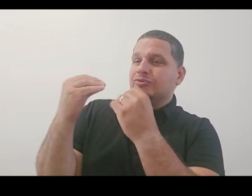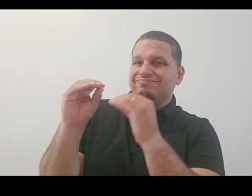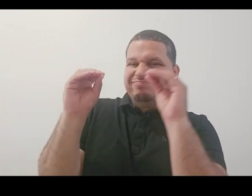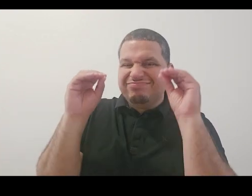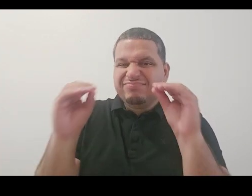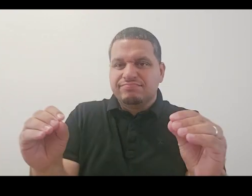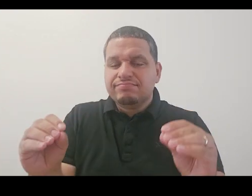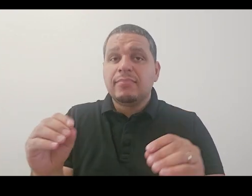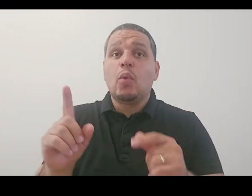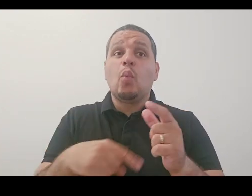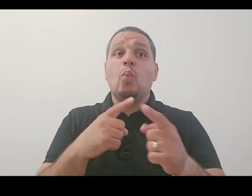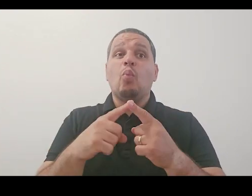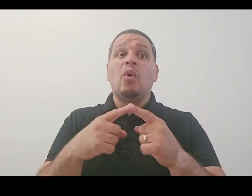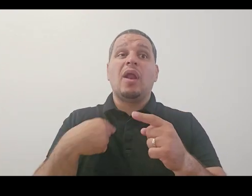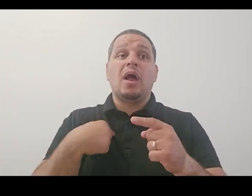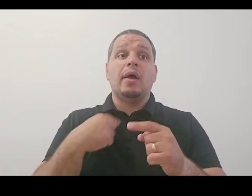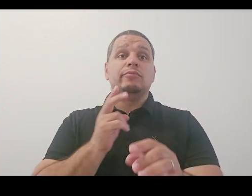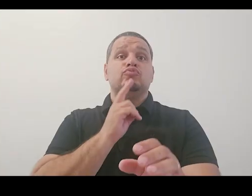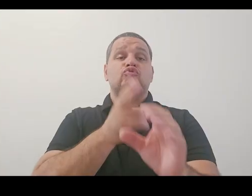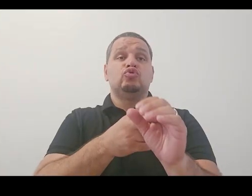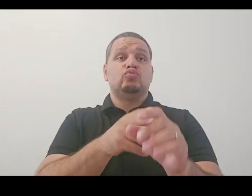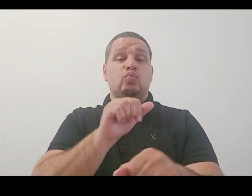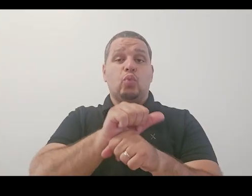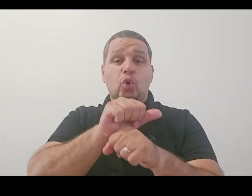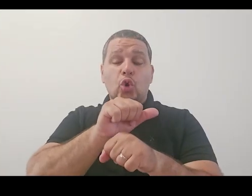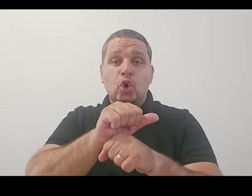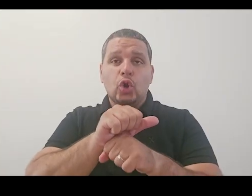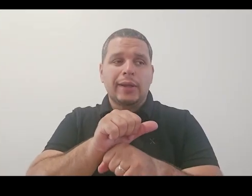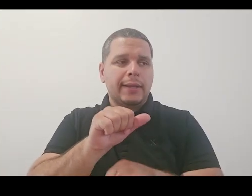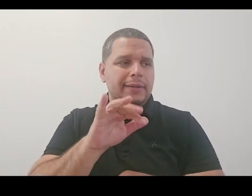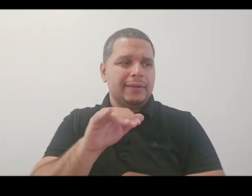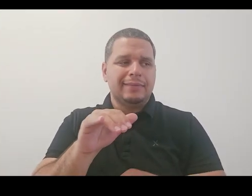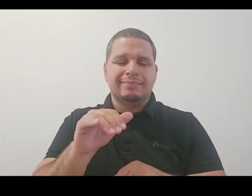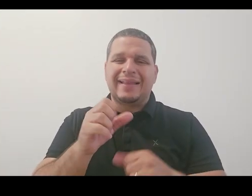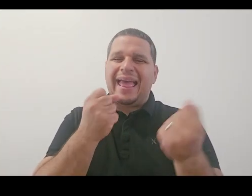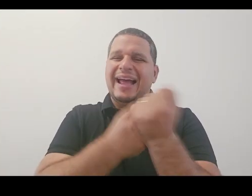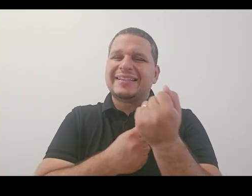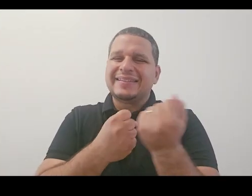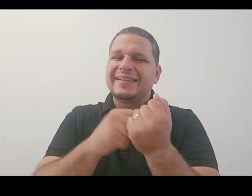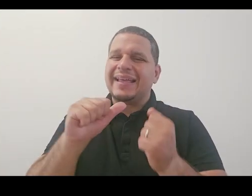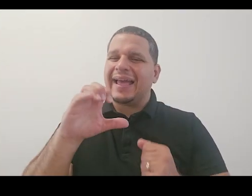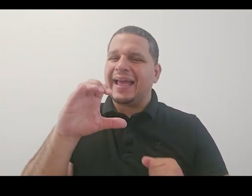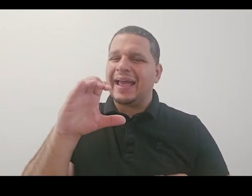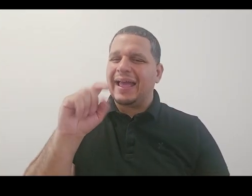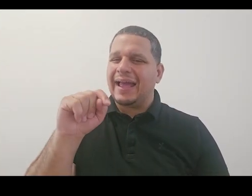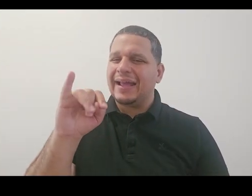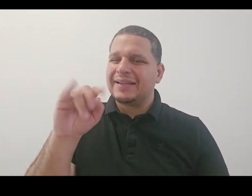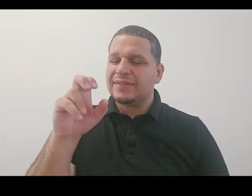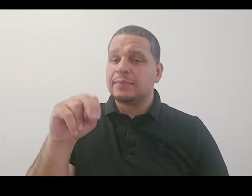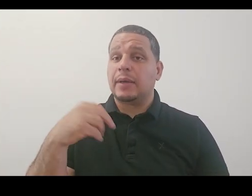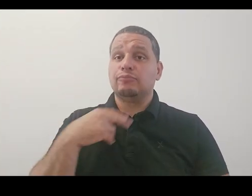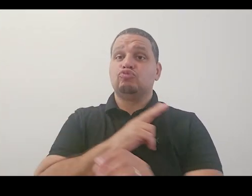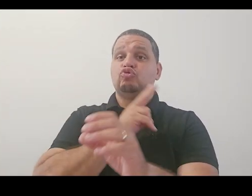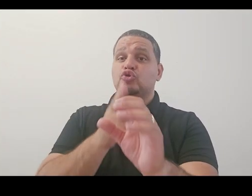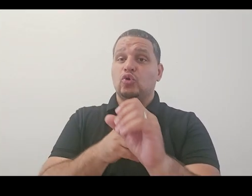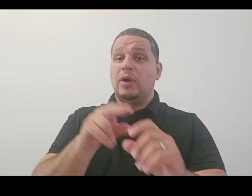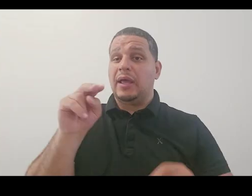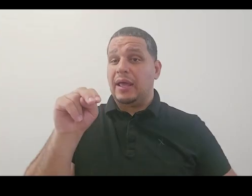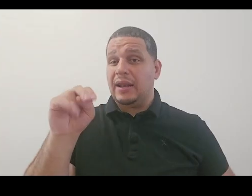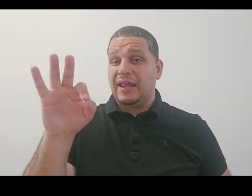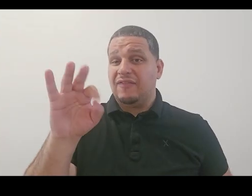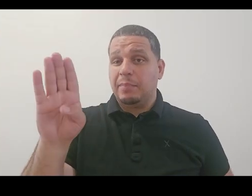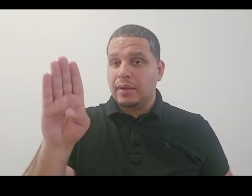by. And then when I started working in activism and being a member of the NFB, I